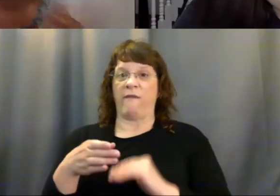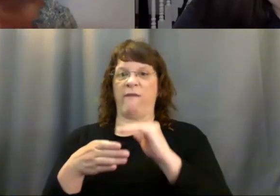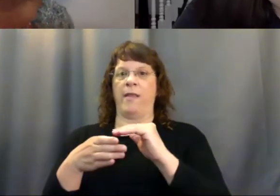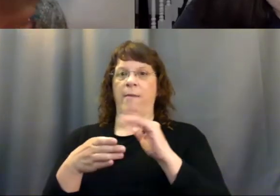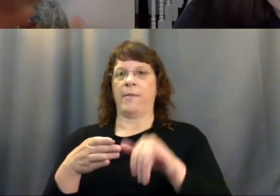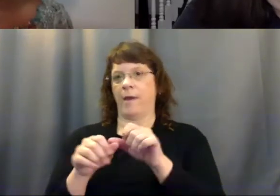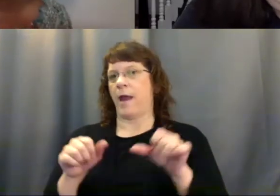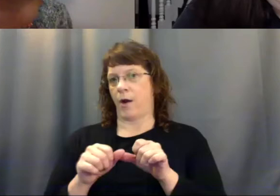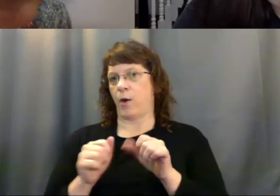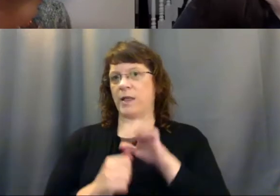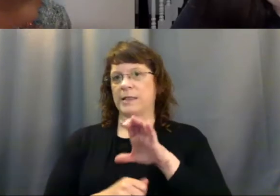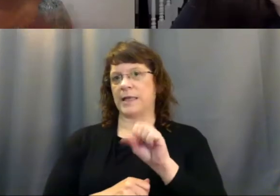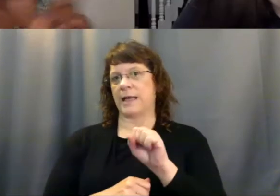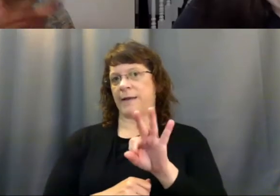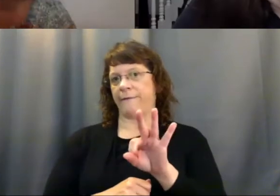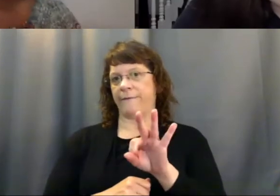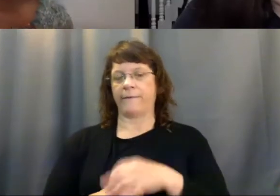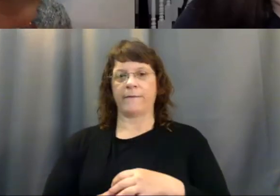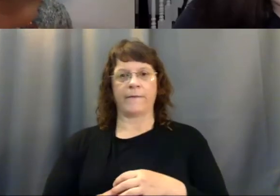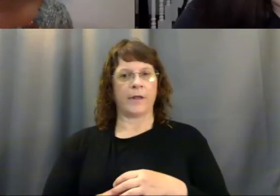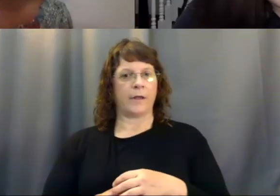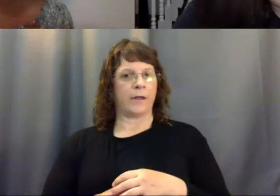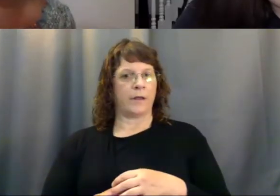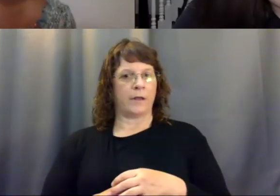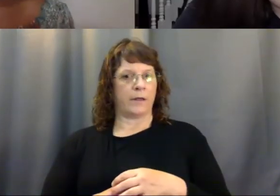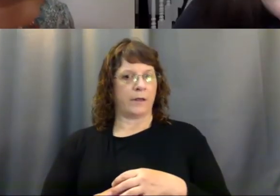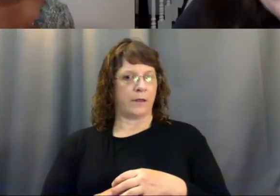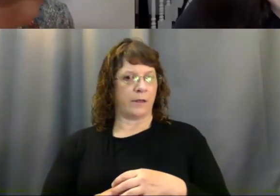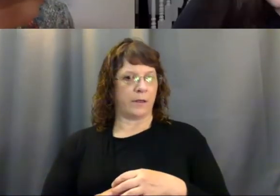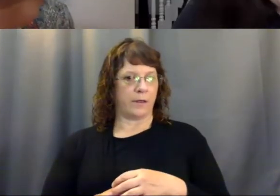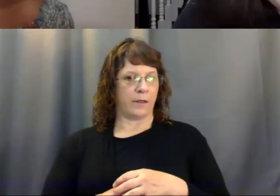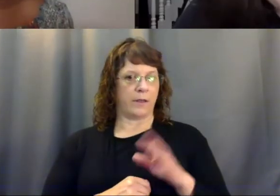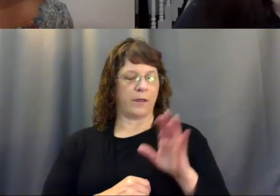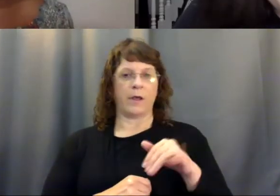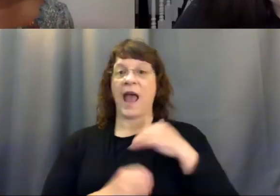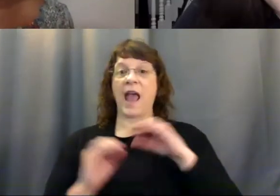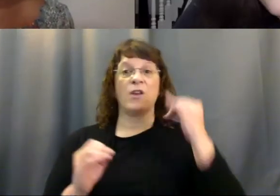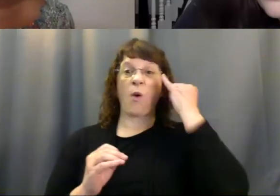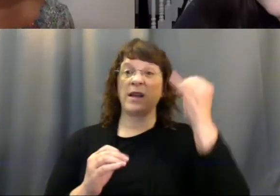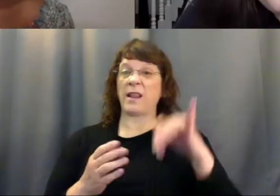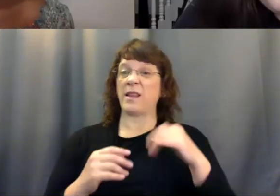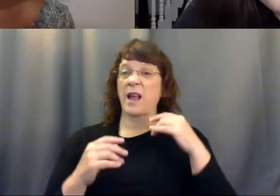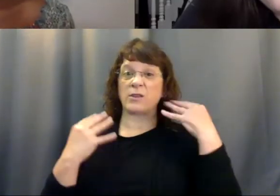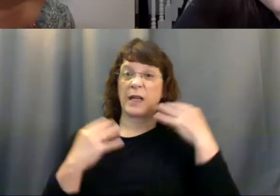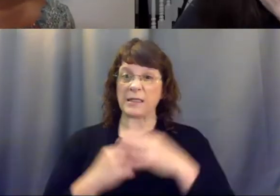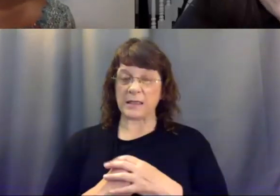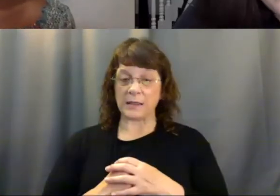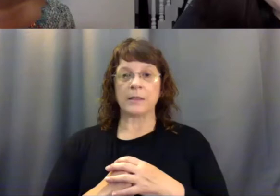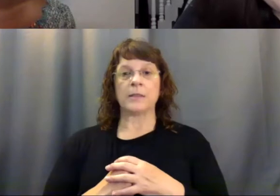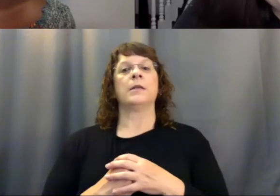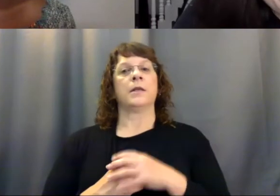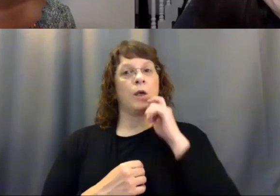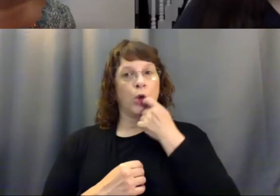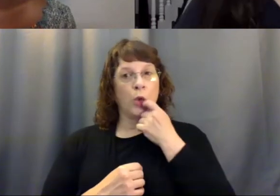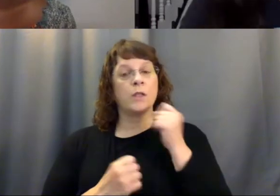it with CSF. So there's just no brain. Wow, I had no idea. That's wild. Cool.